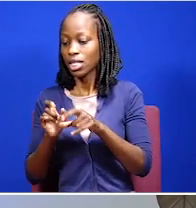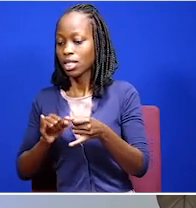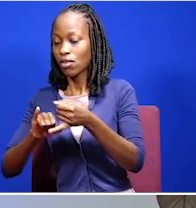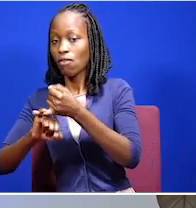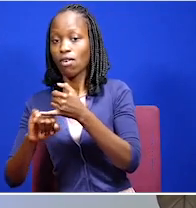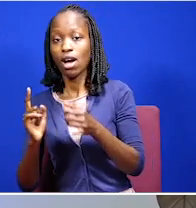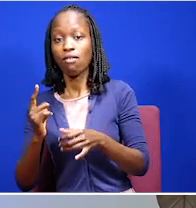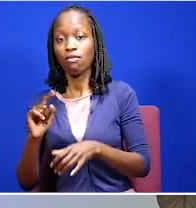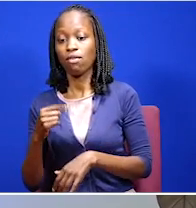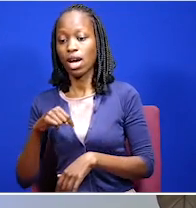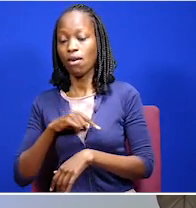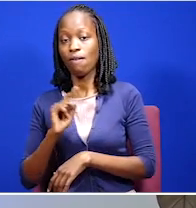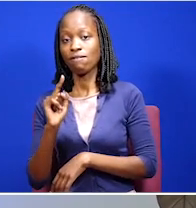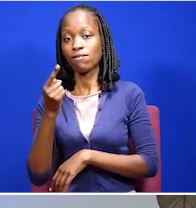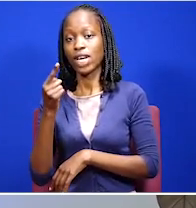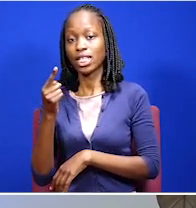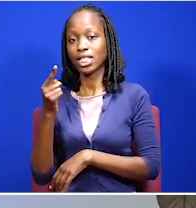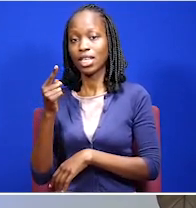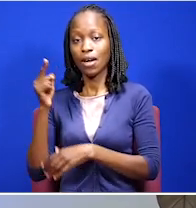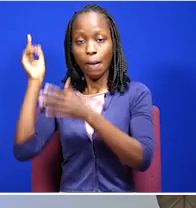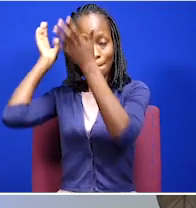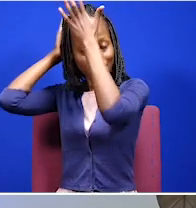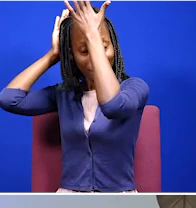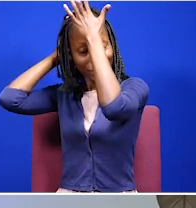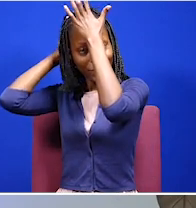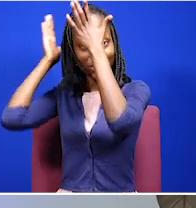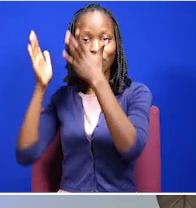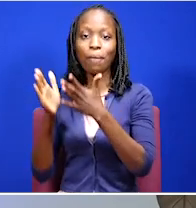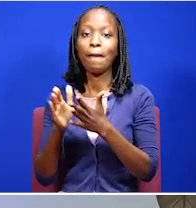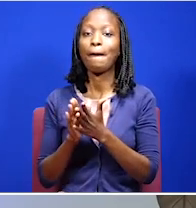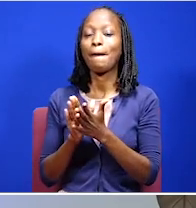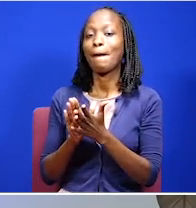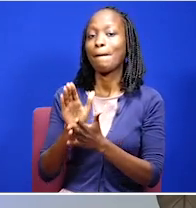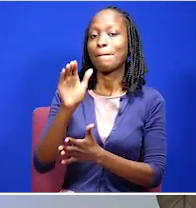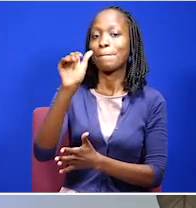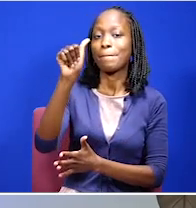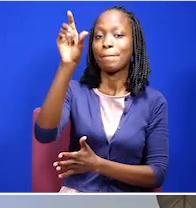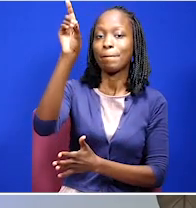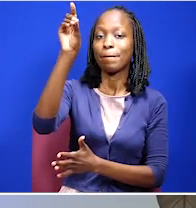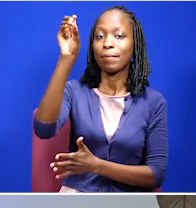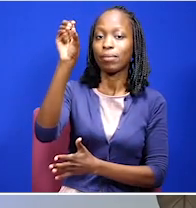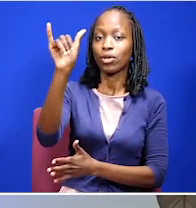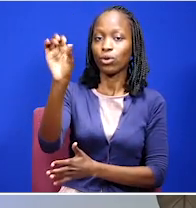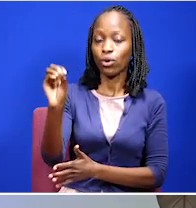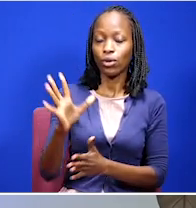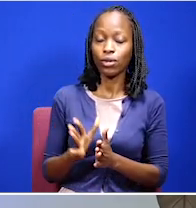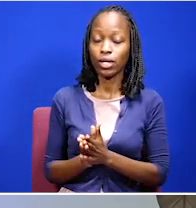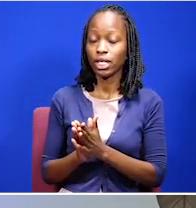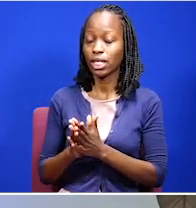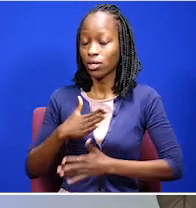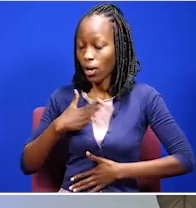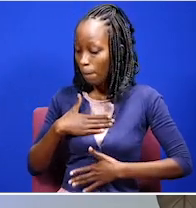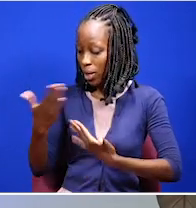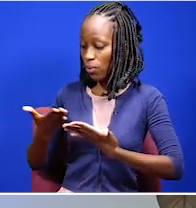of our very first Bishop Emeritus, the Reverend Boniface Adoyo. It's our delight to welcome her to this platform and to